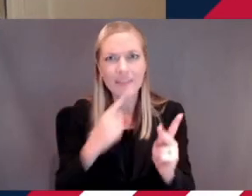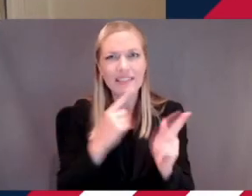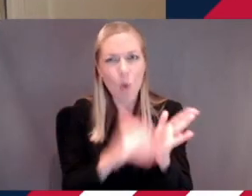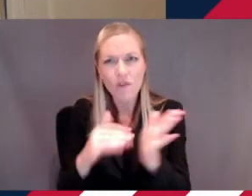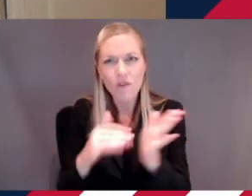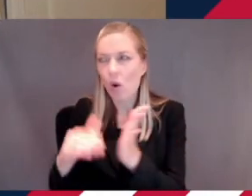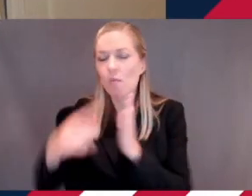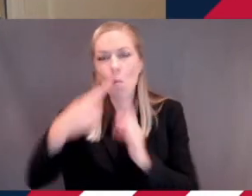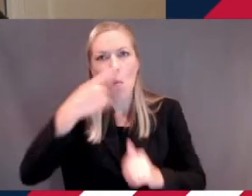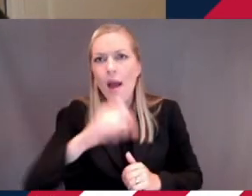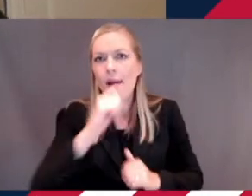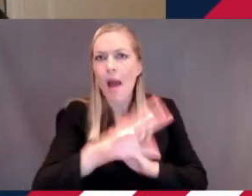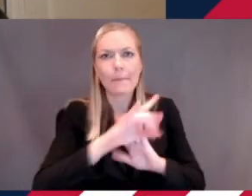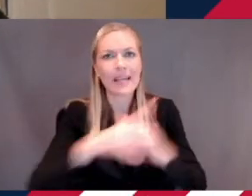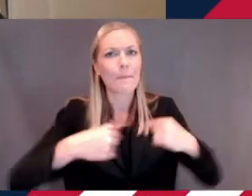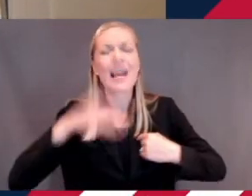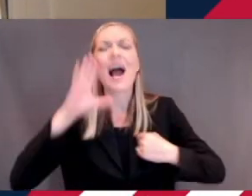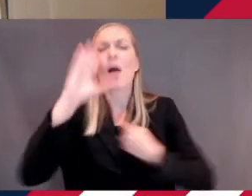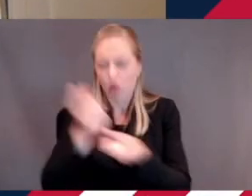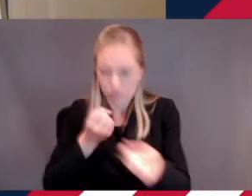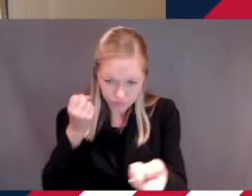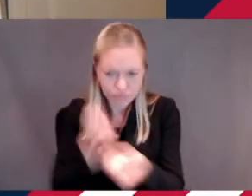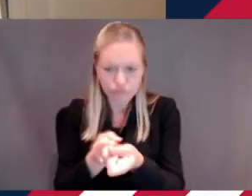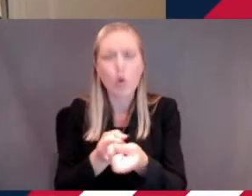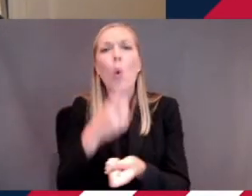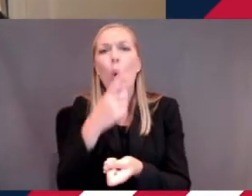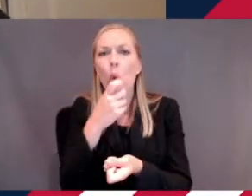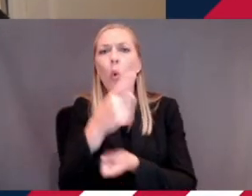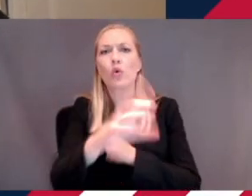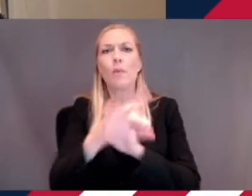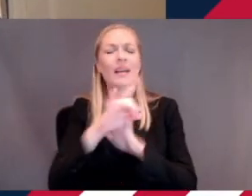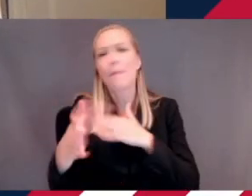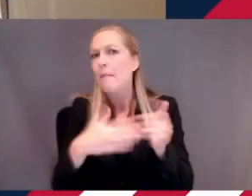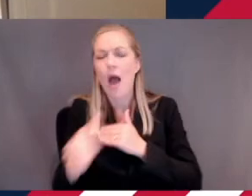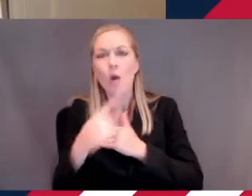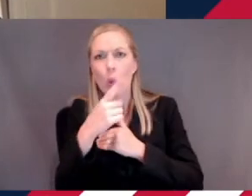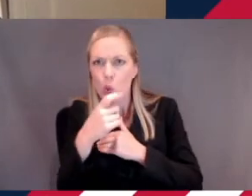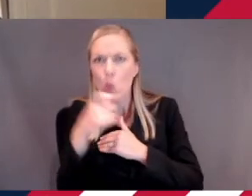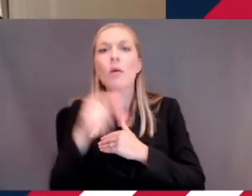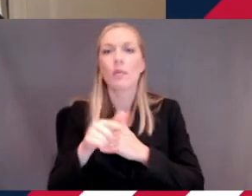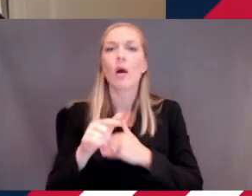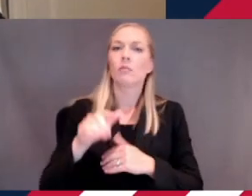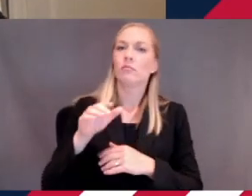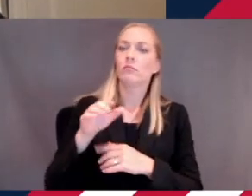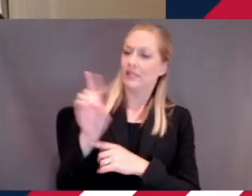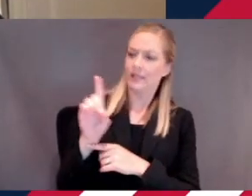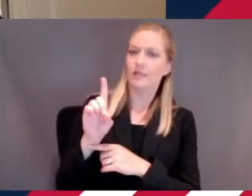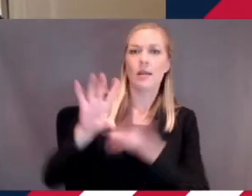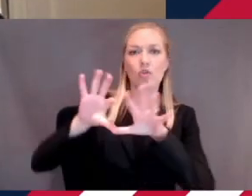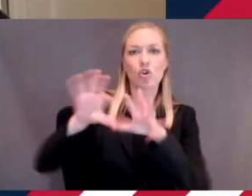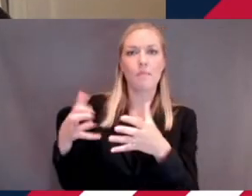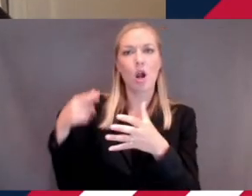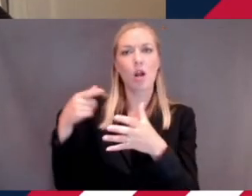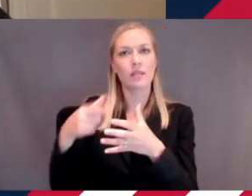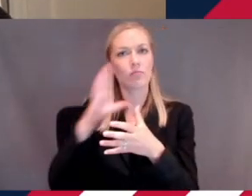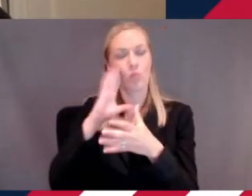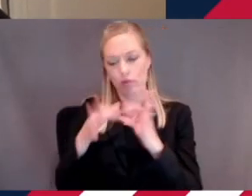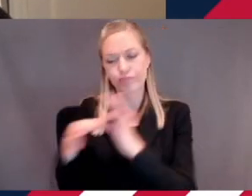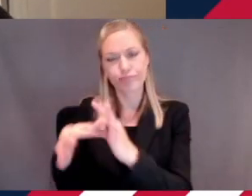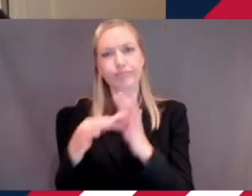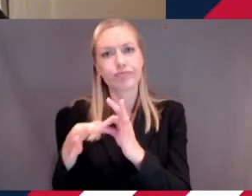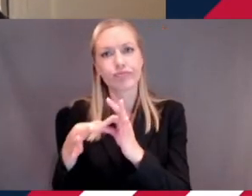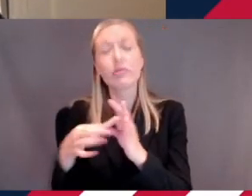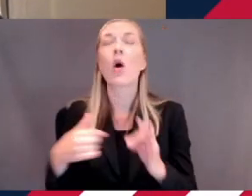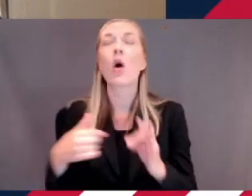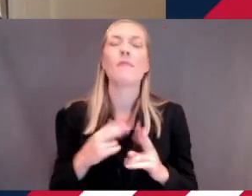campaign, and we've had a number of discussions, and I'm so grateful for the Biden team because Joe Biden set